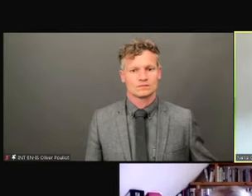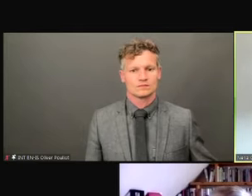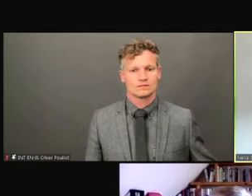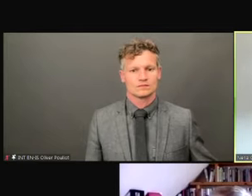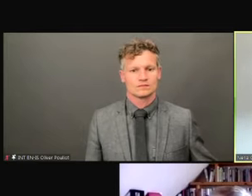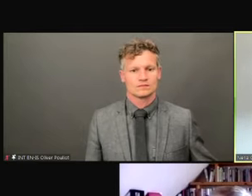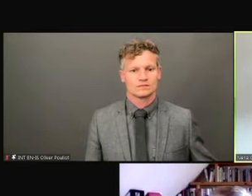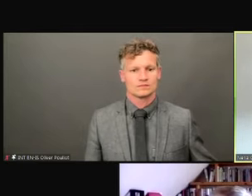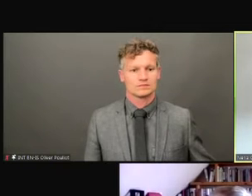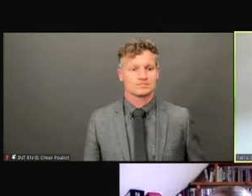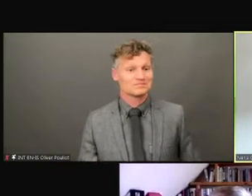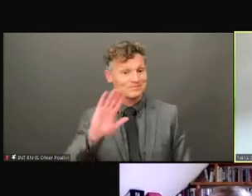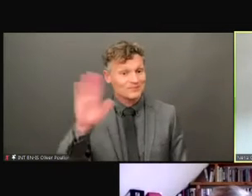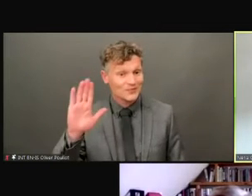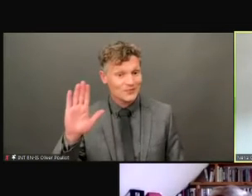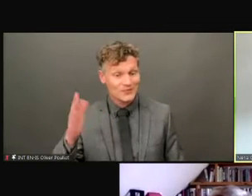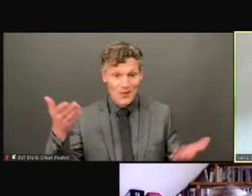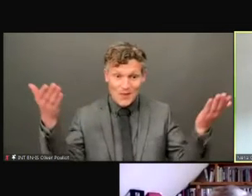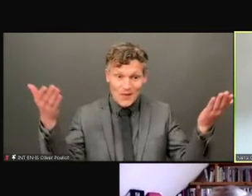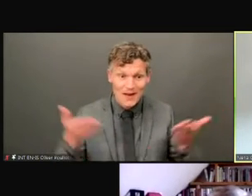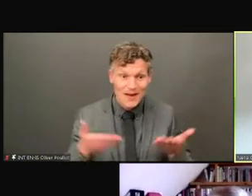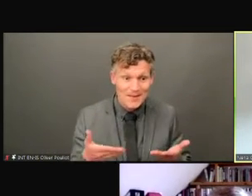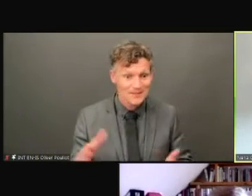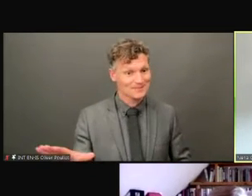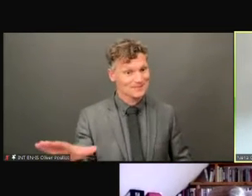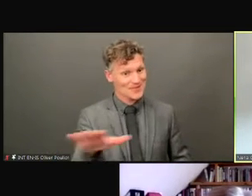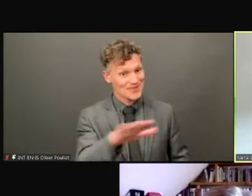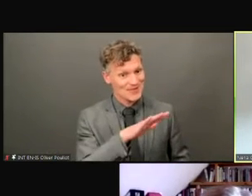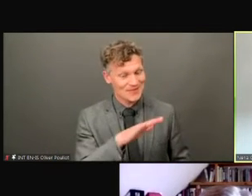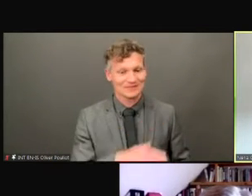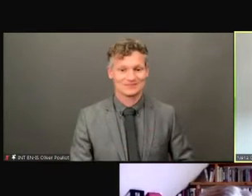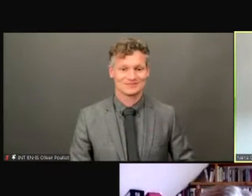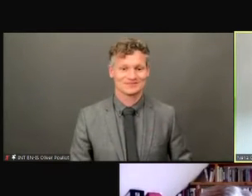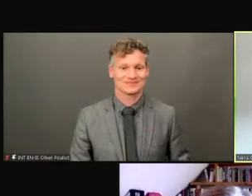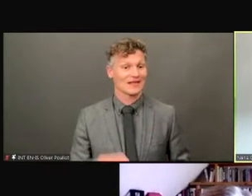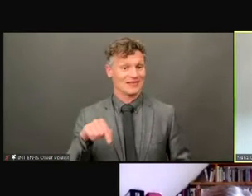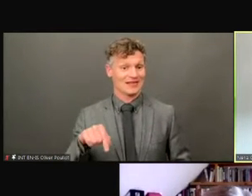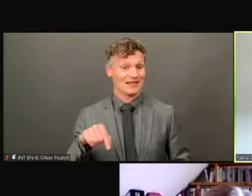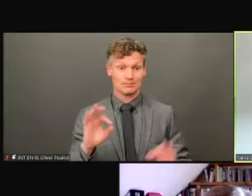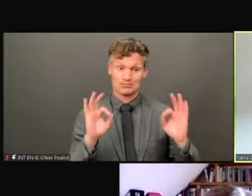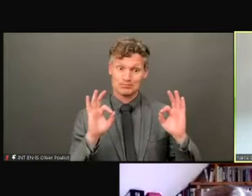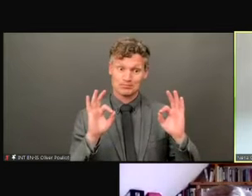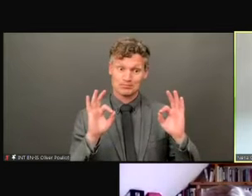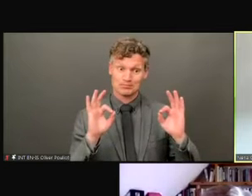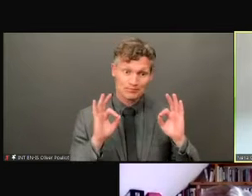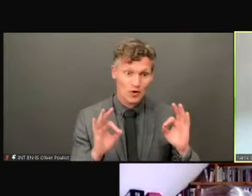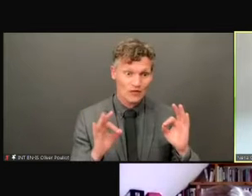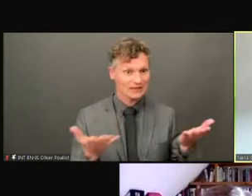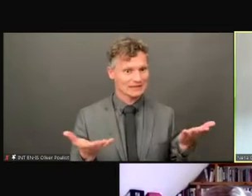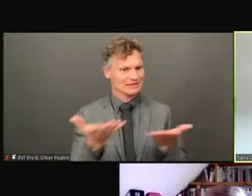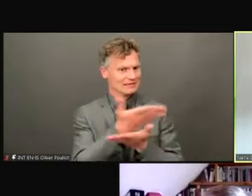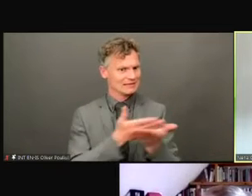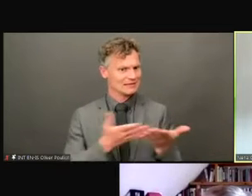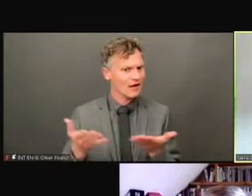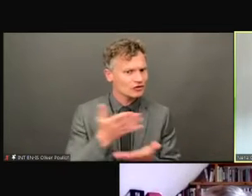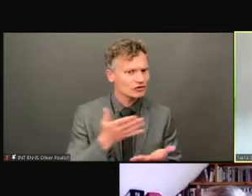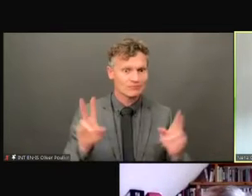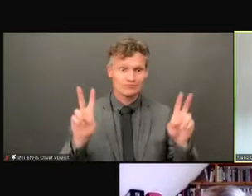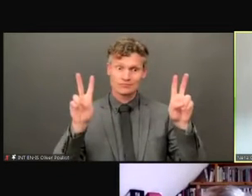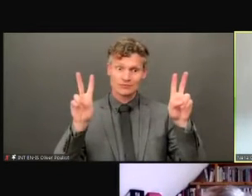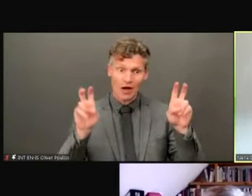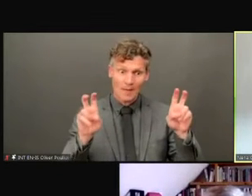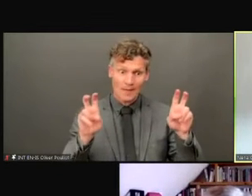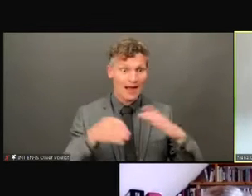Welcome, everyone. Welcome to this timely expert discussion on access to justice at the intersection of disability and